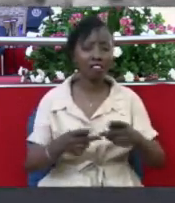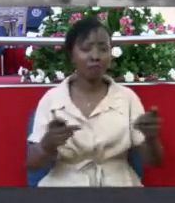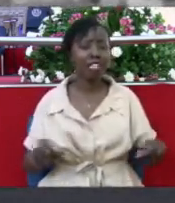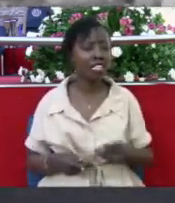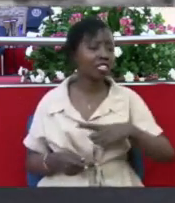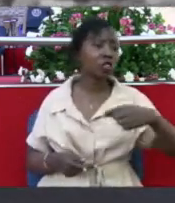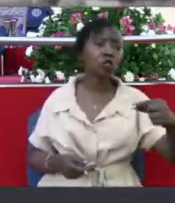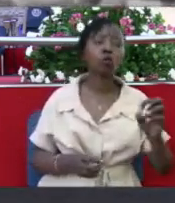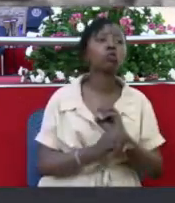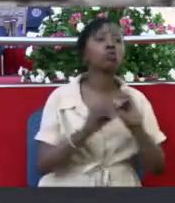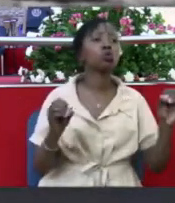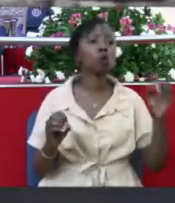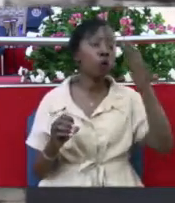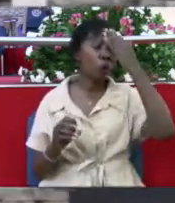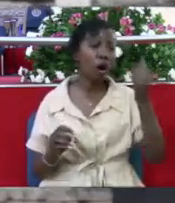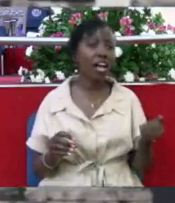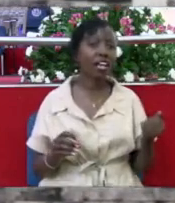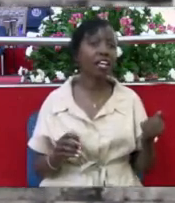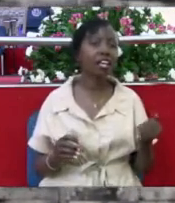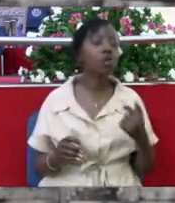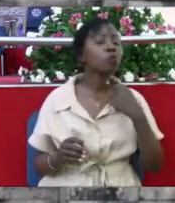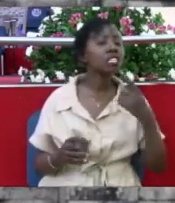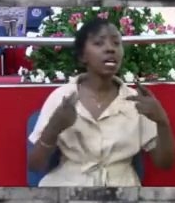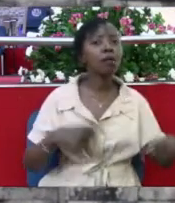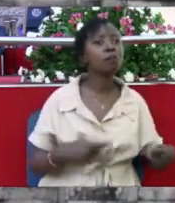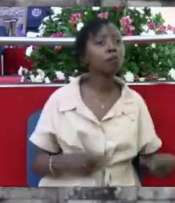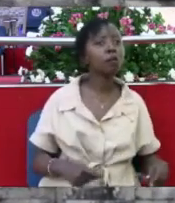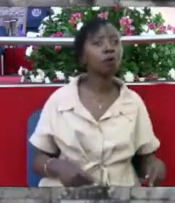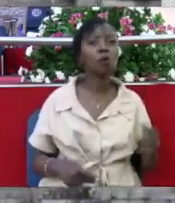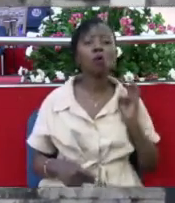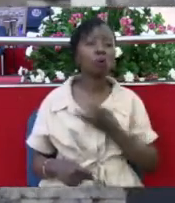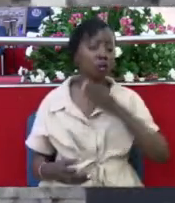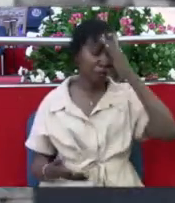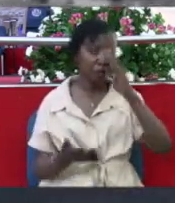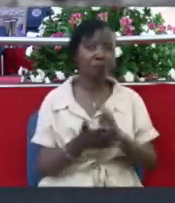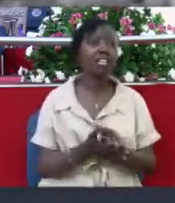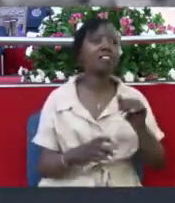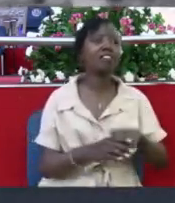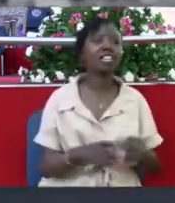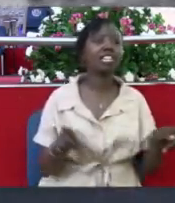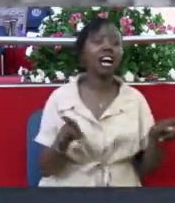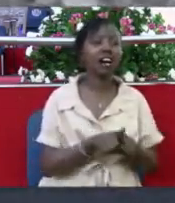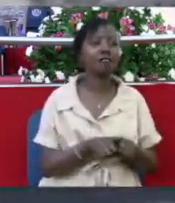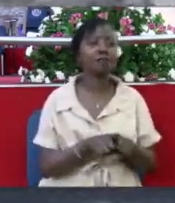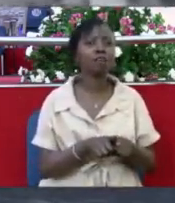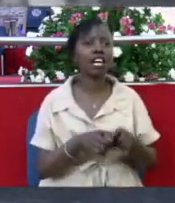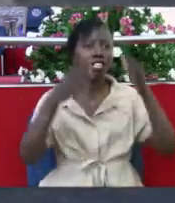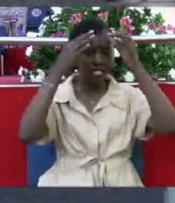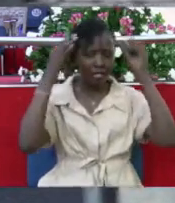people we do not believe in LGBTQIA plus plus plus plus. Inamaanisha kwamba sisi hatuamini ile